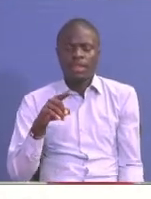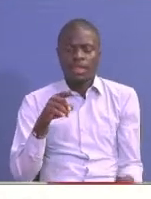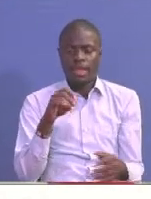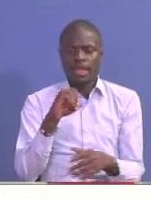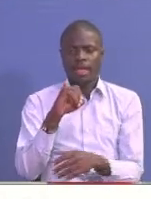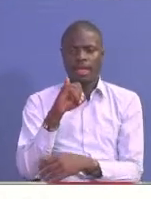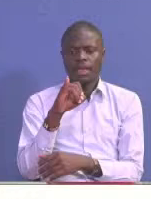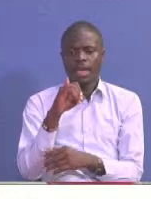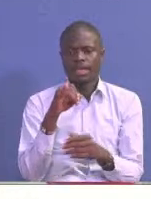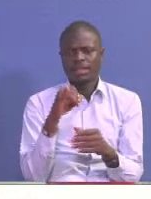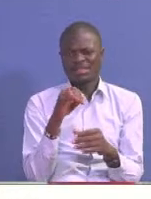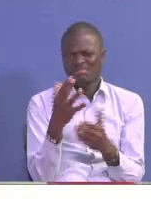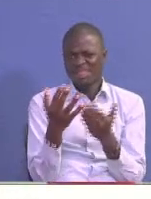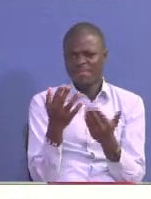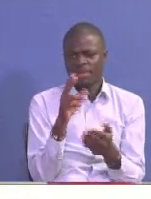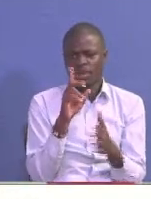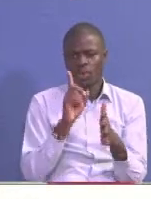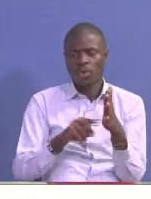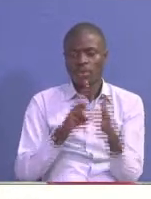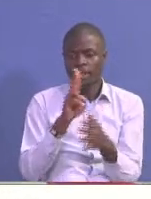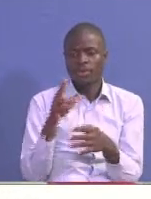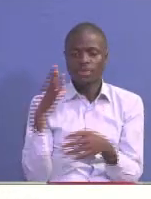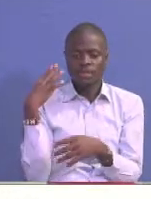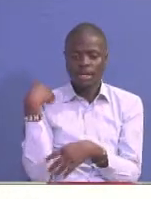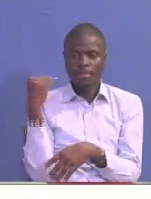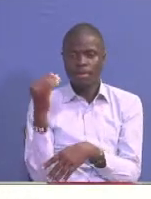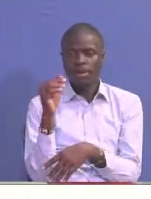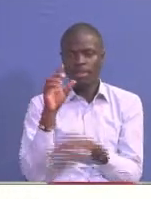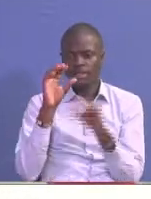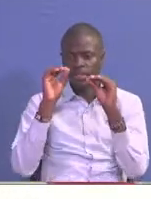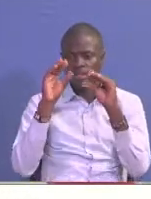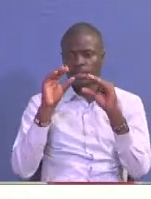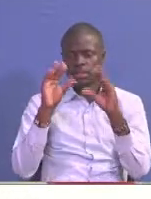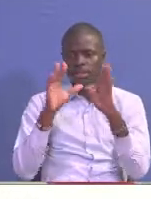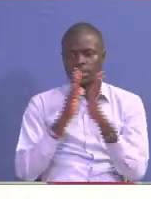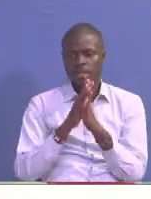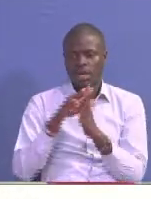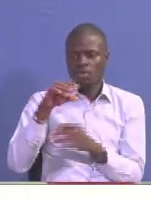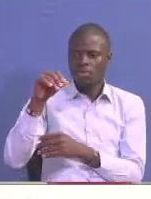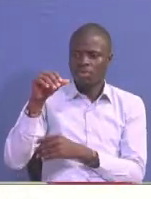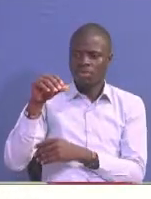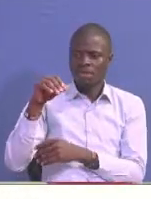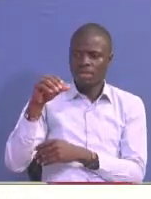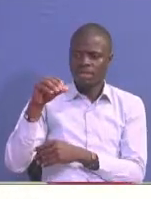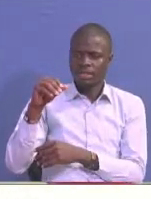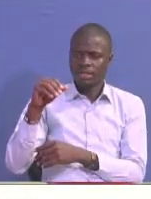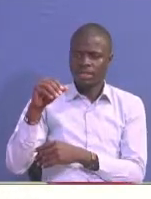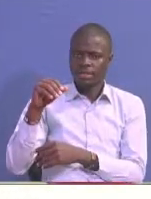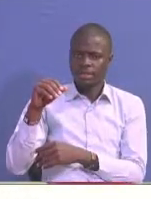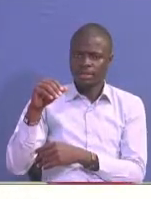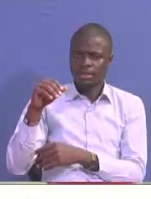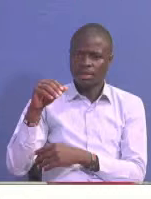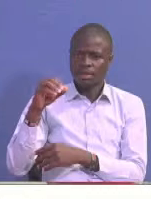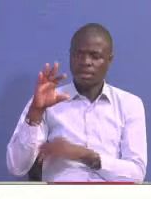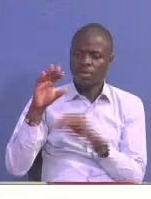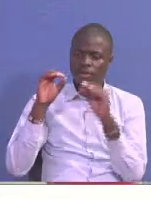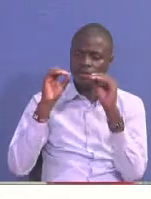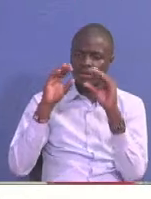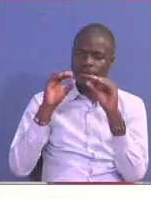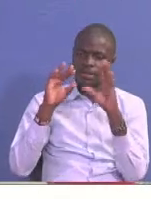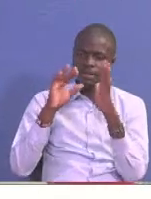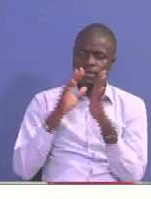indicators. So number 1 is teaching, the quality of